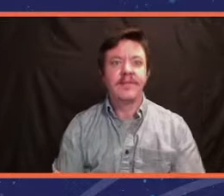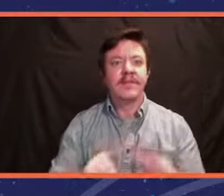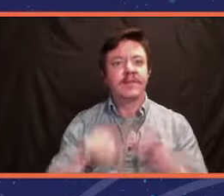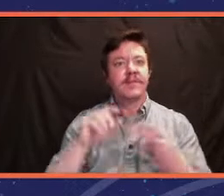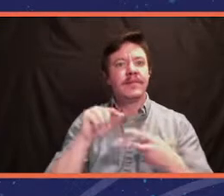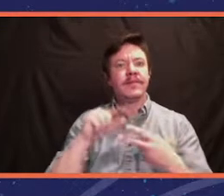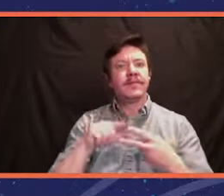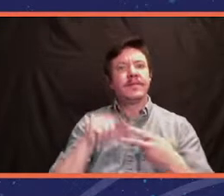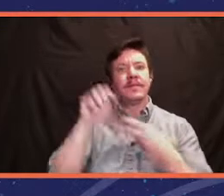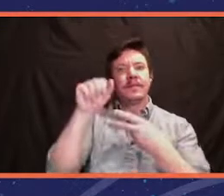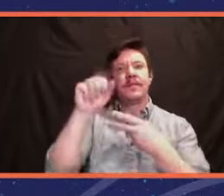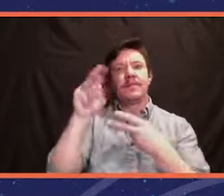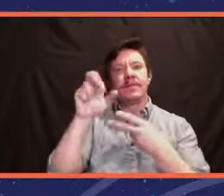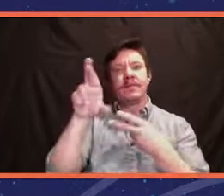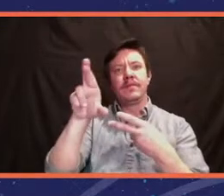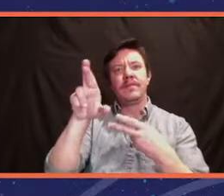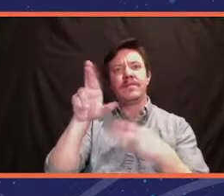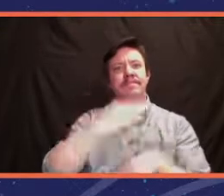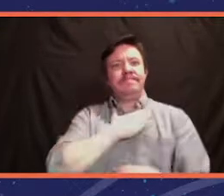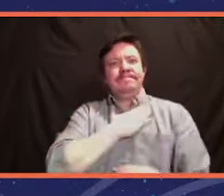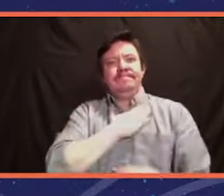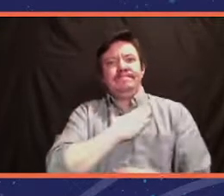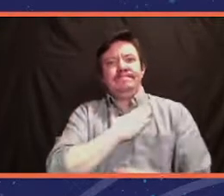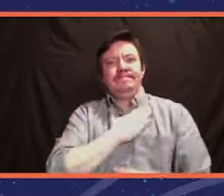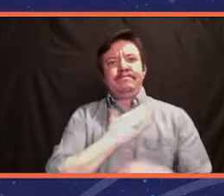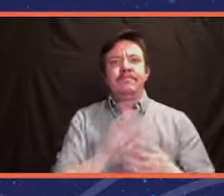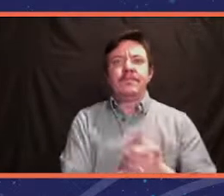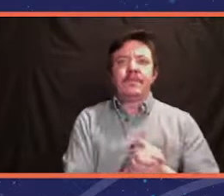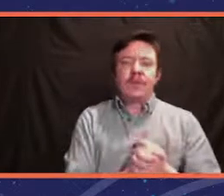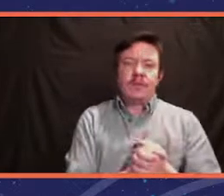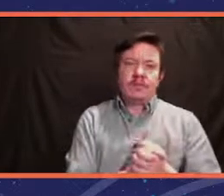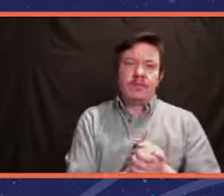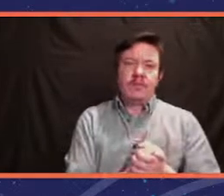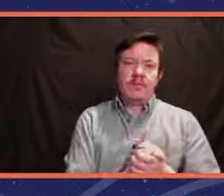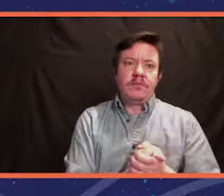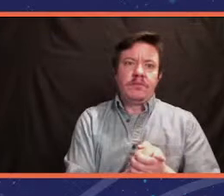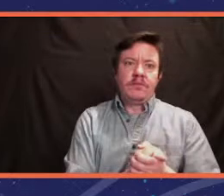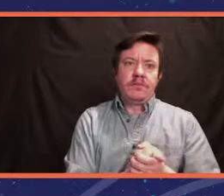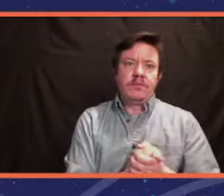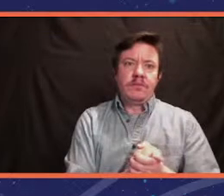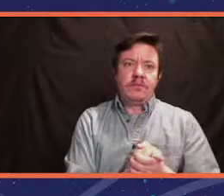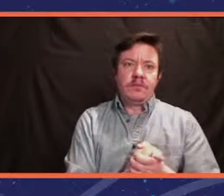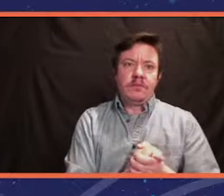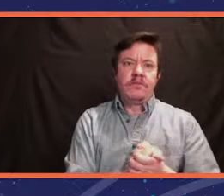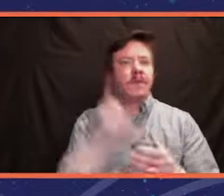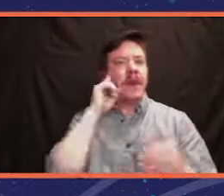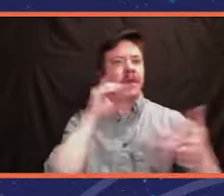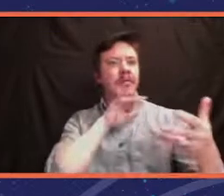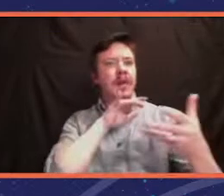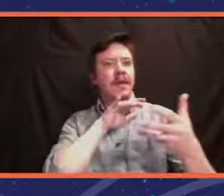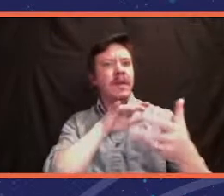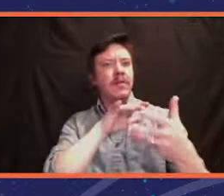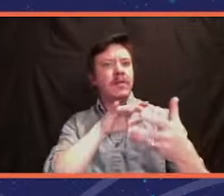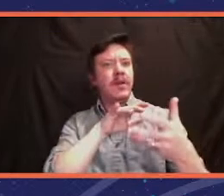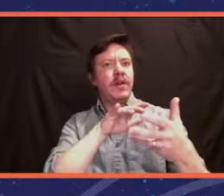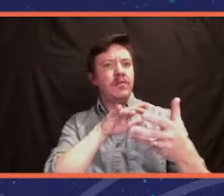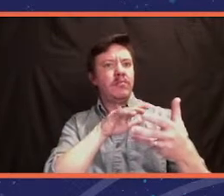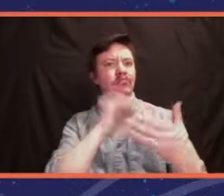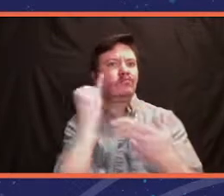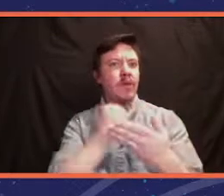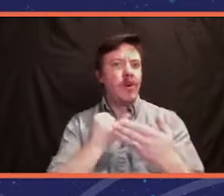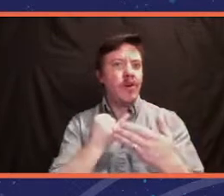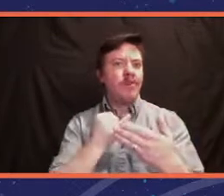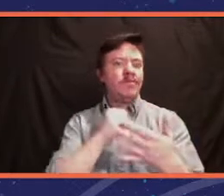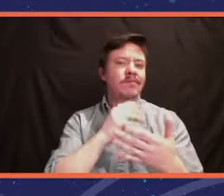I think for me, I would say, I would think about like the study piece art, the study art illustration, something like